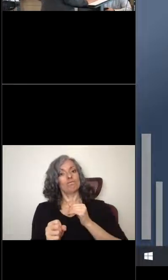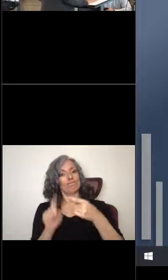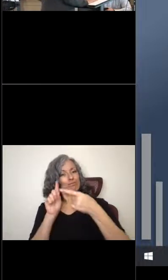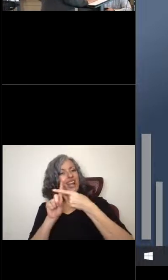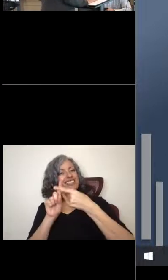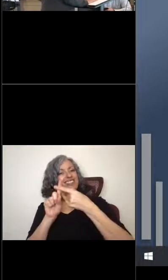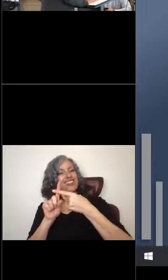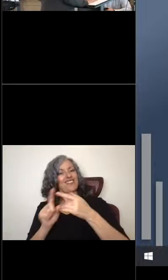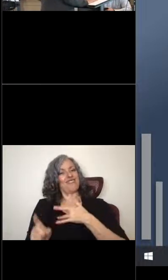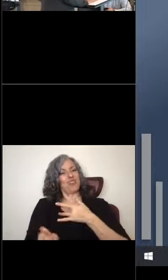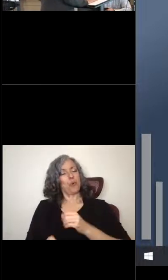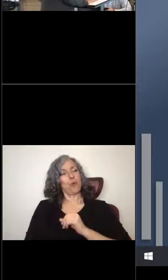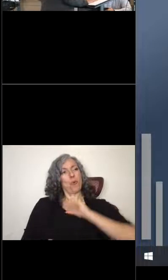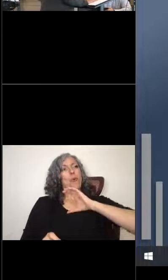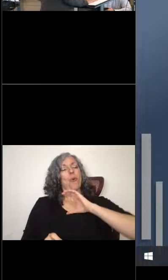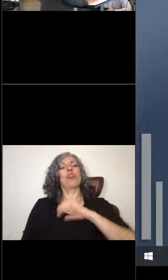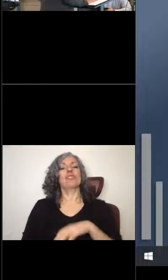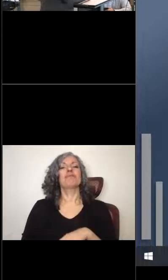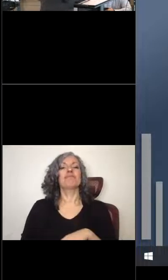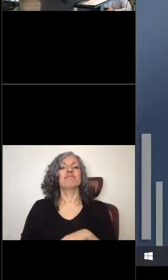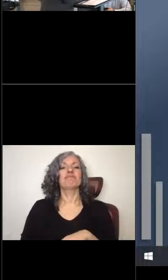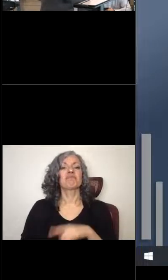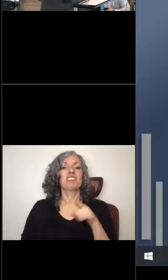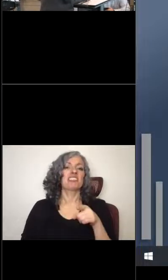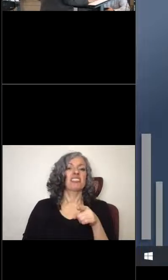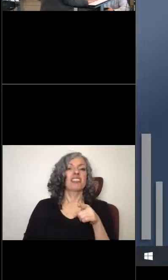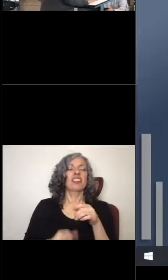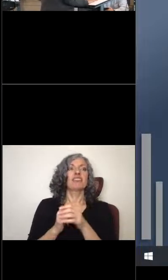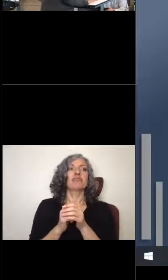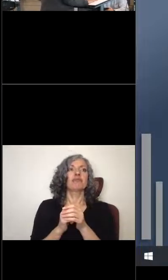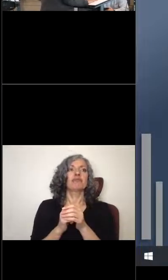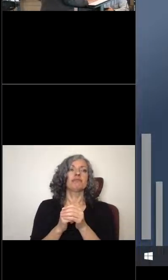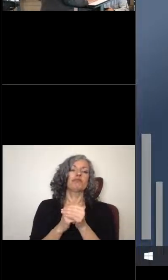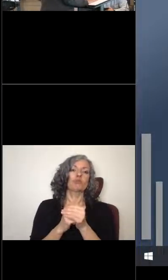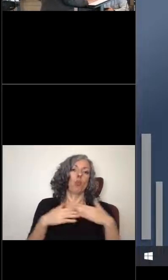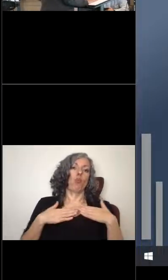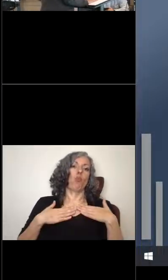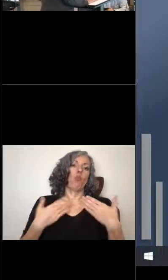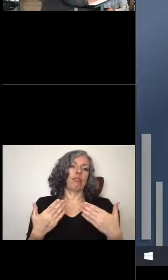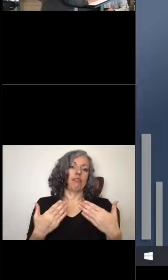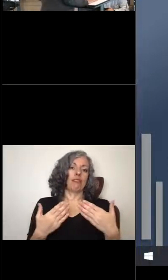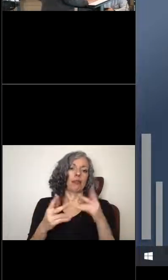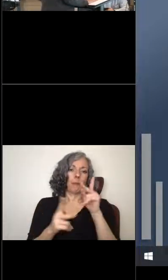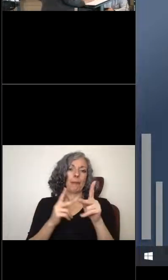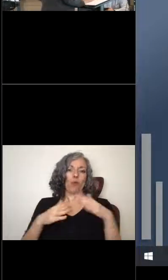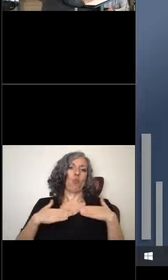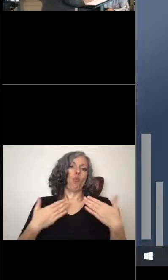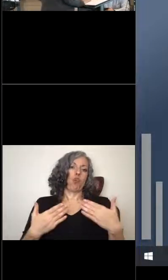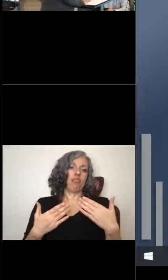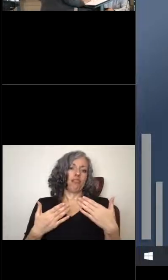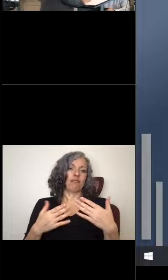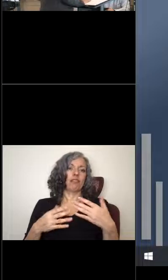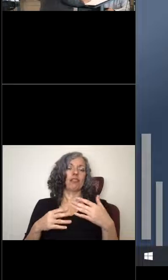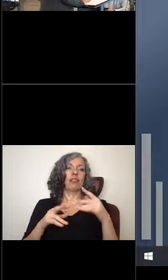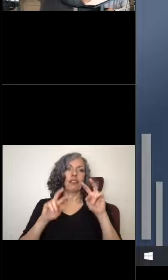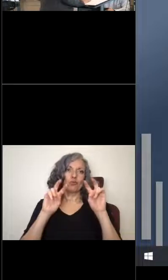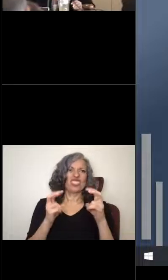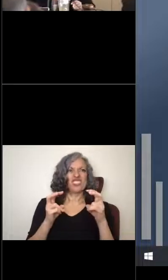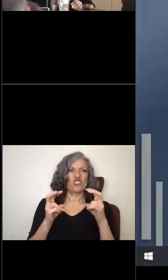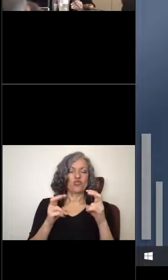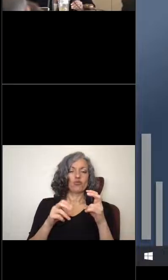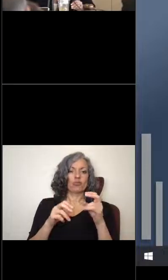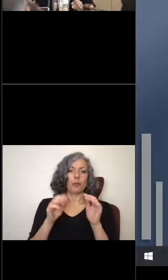about kind of the buy-in and willingness for folks to kind of work on these issues. Thank you